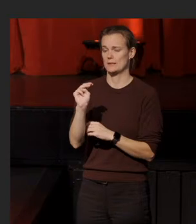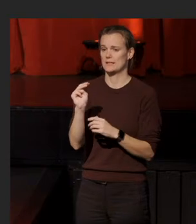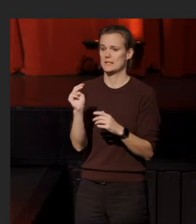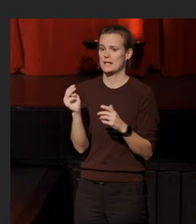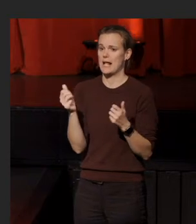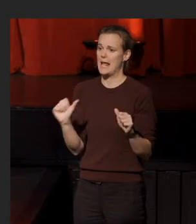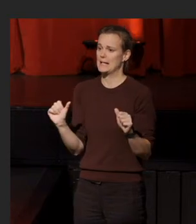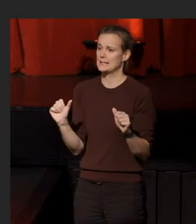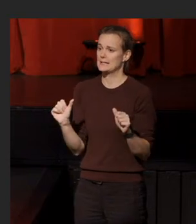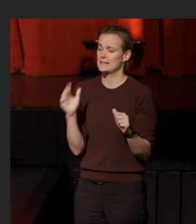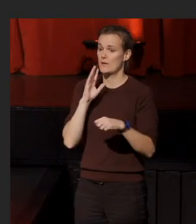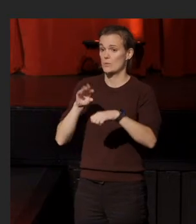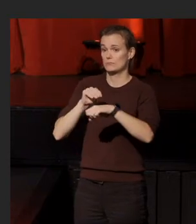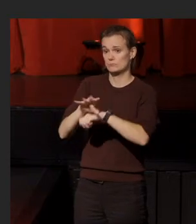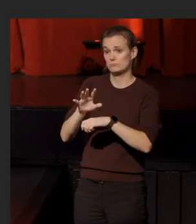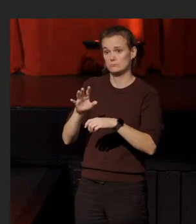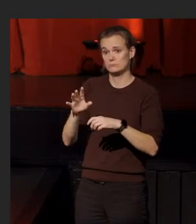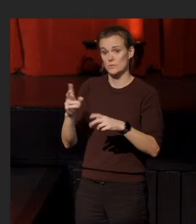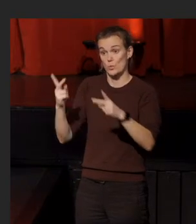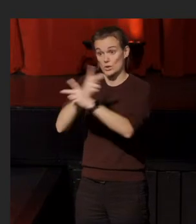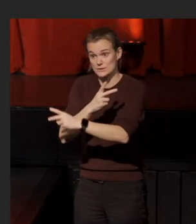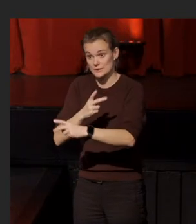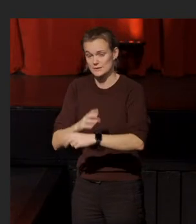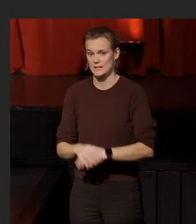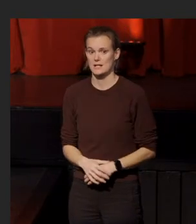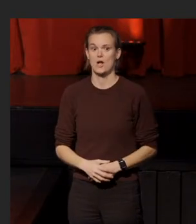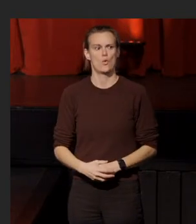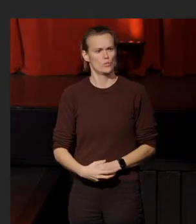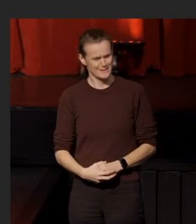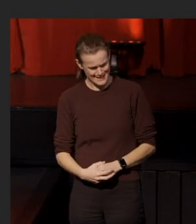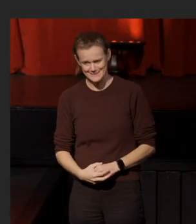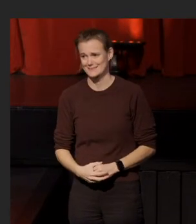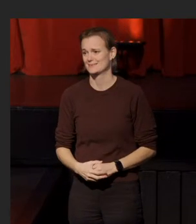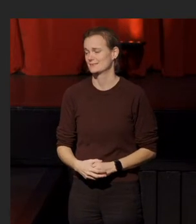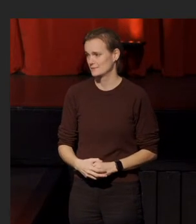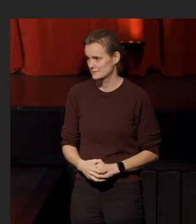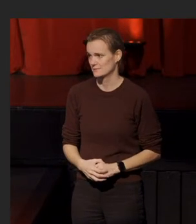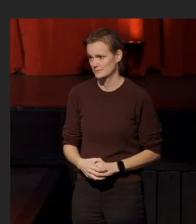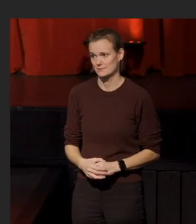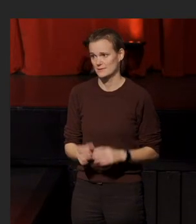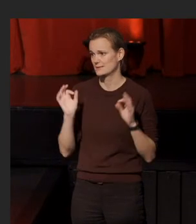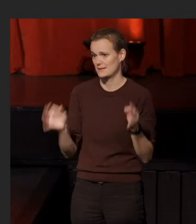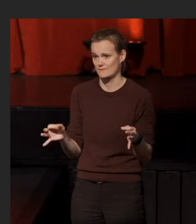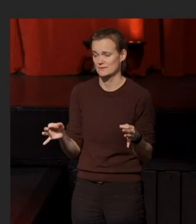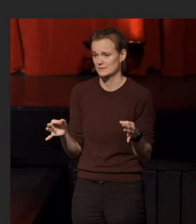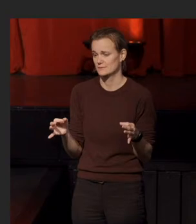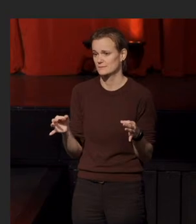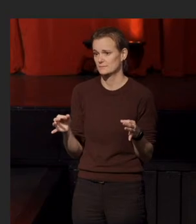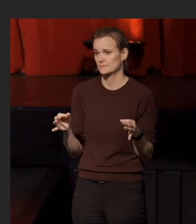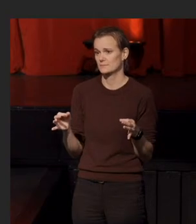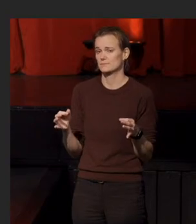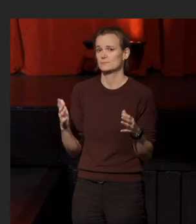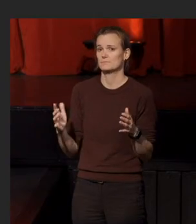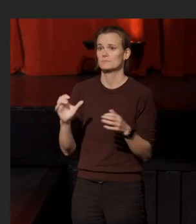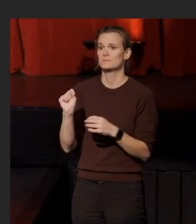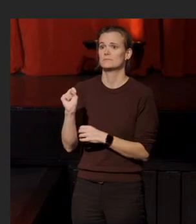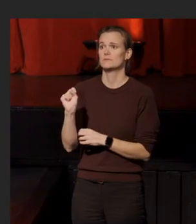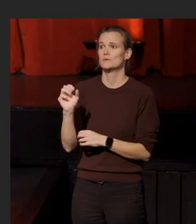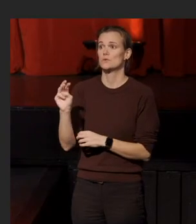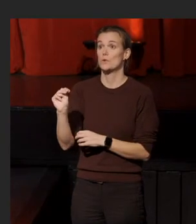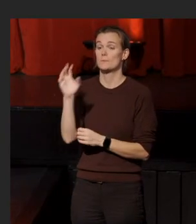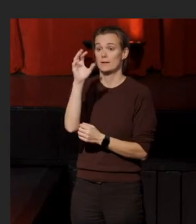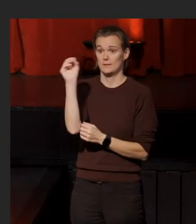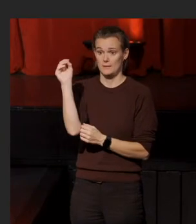worse, Professor Deibert? Yeah, absolutely, 100%. I mean, first of all, I would say we shouldn't let the social media